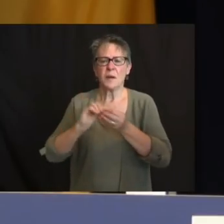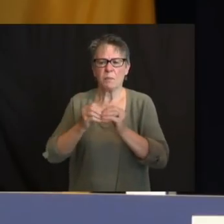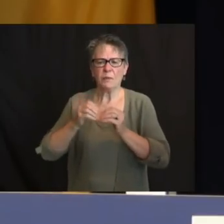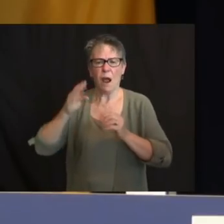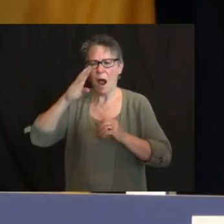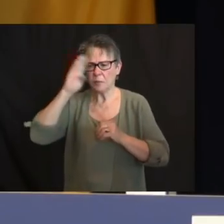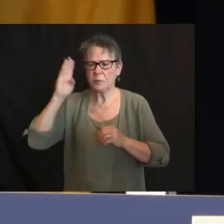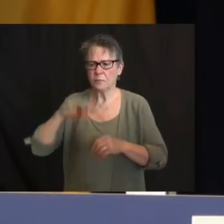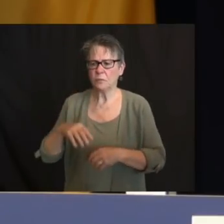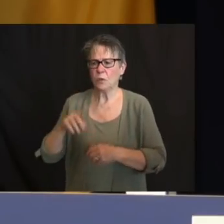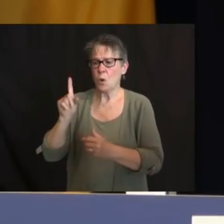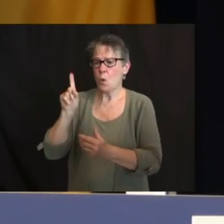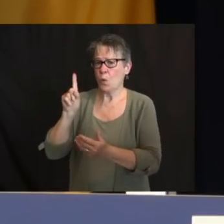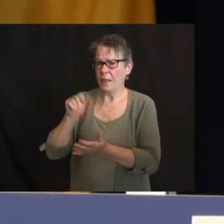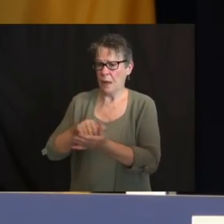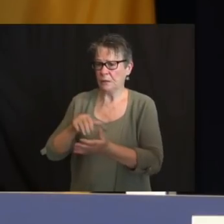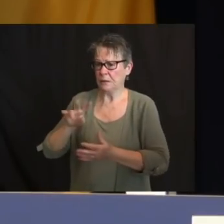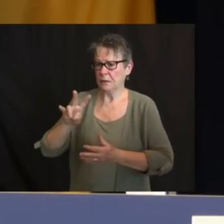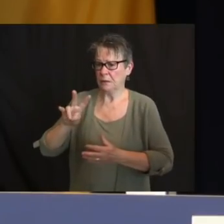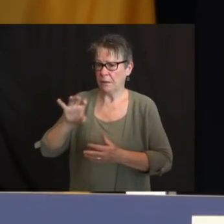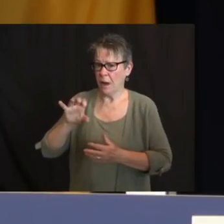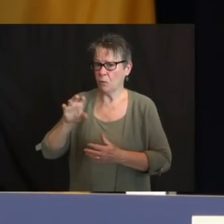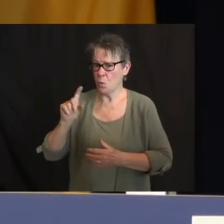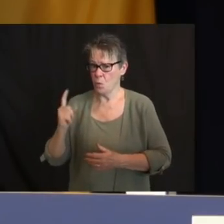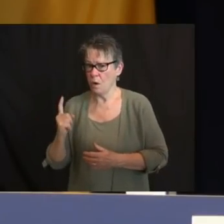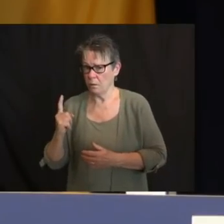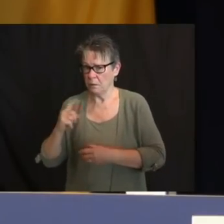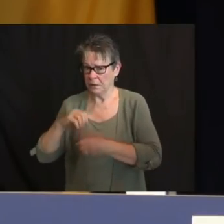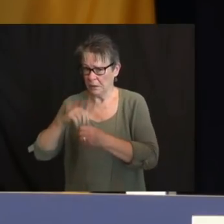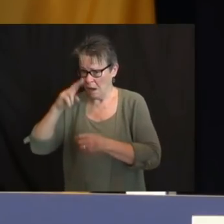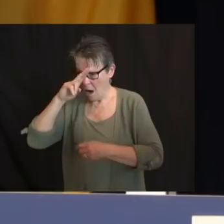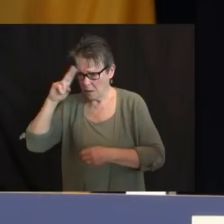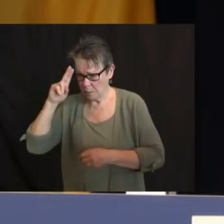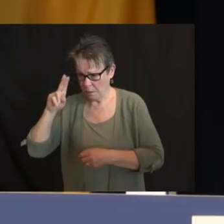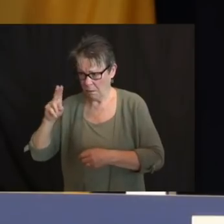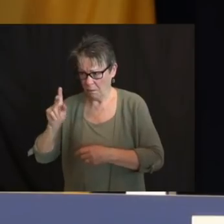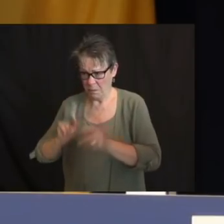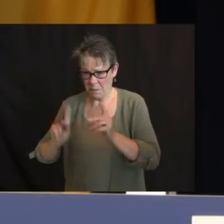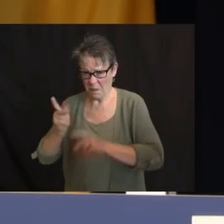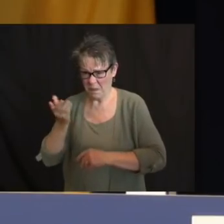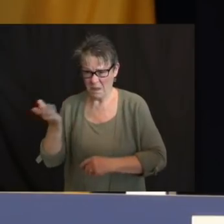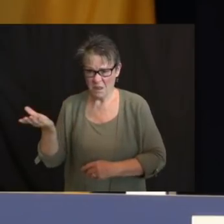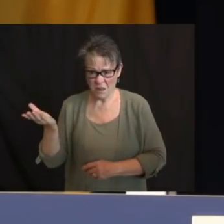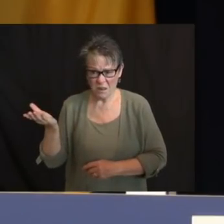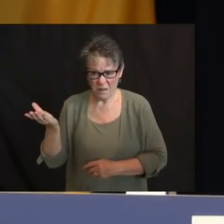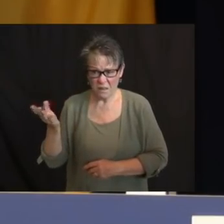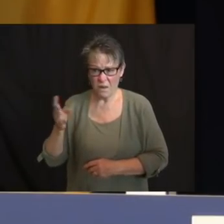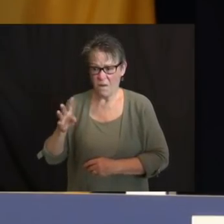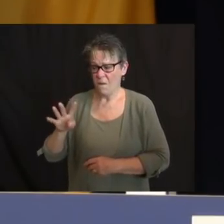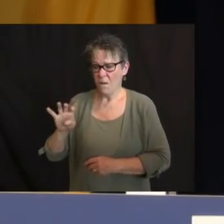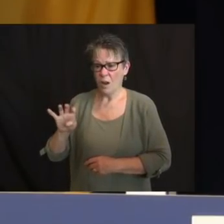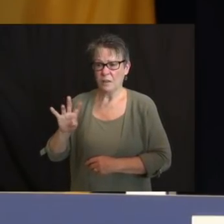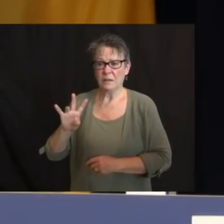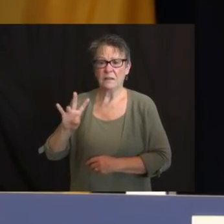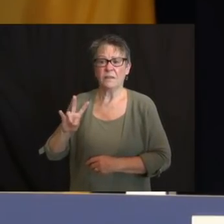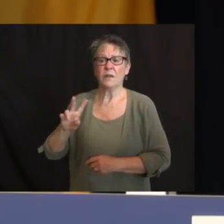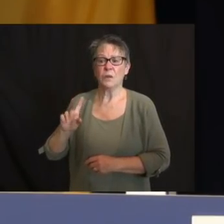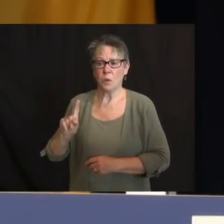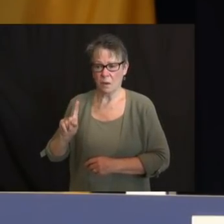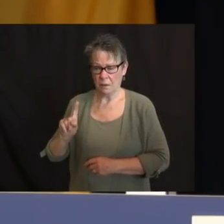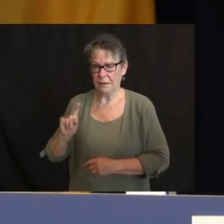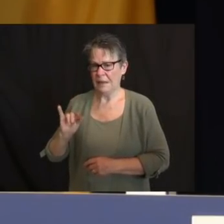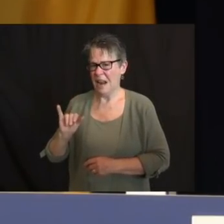1,701 individuals, and 471 of those individuals are in critical care, and 73% of